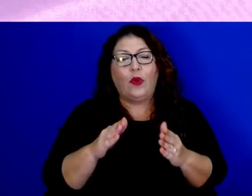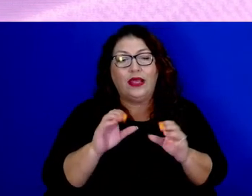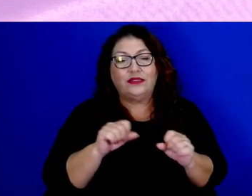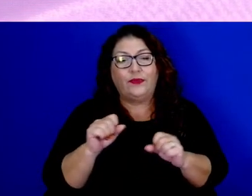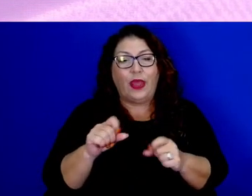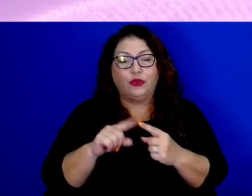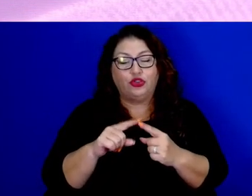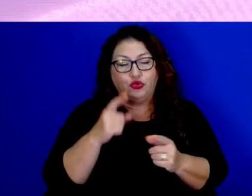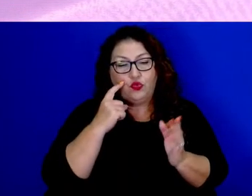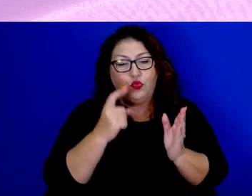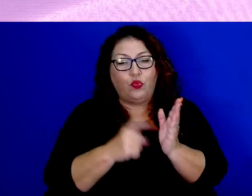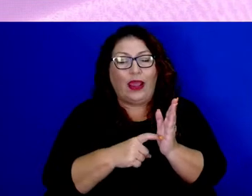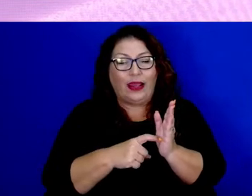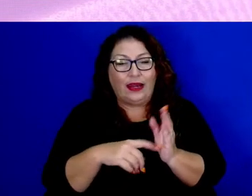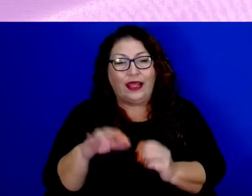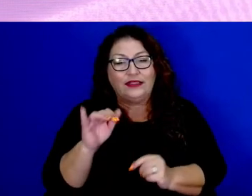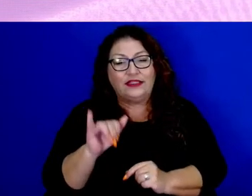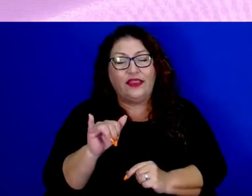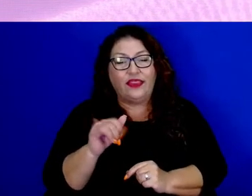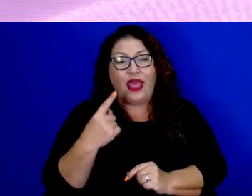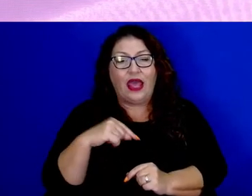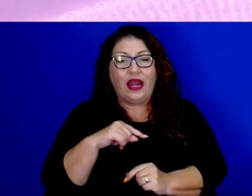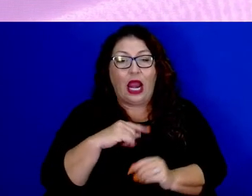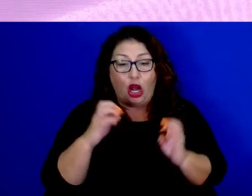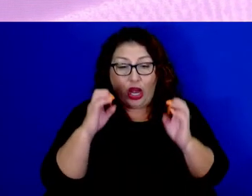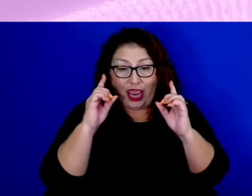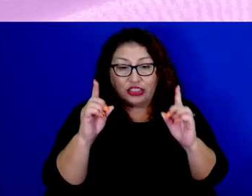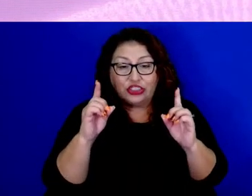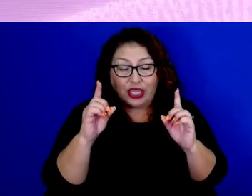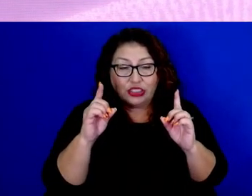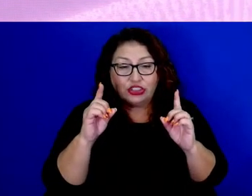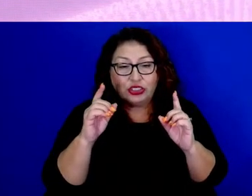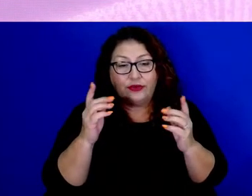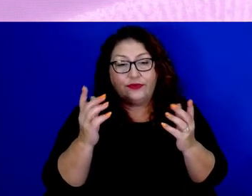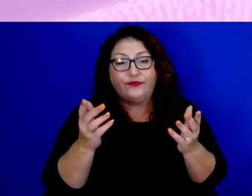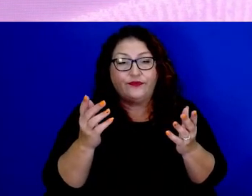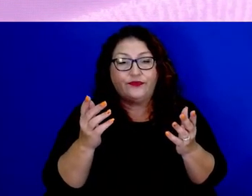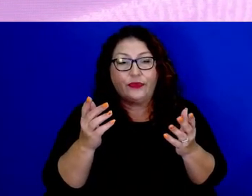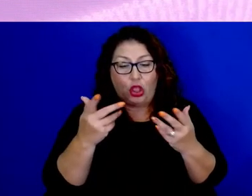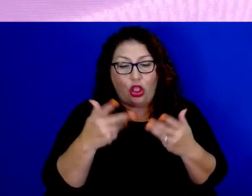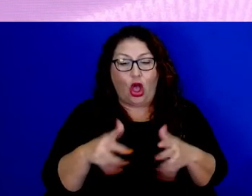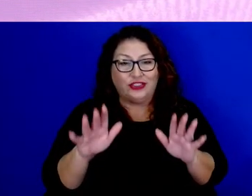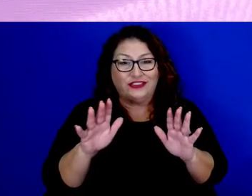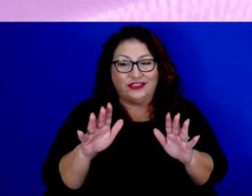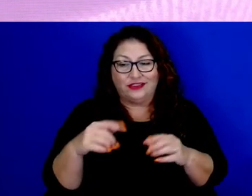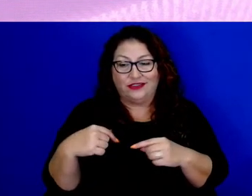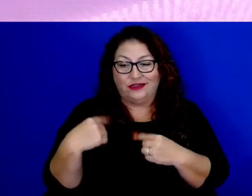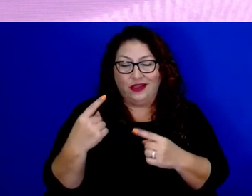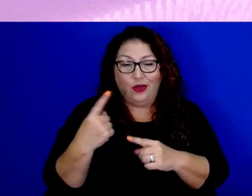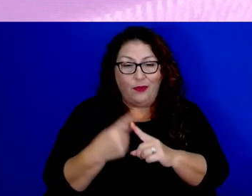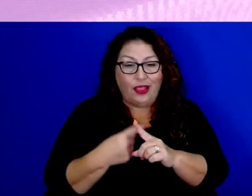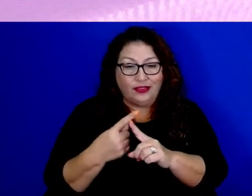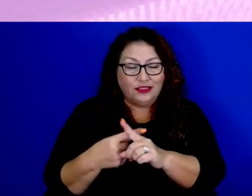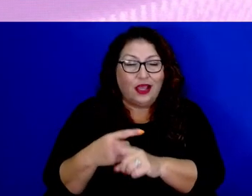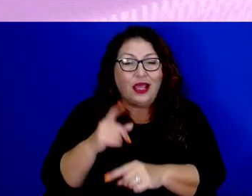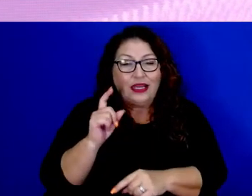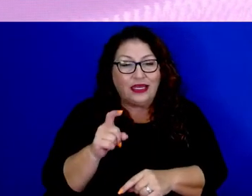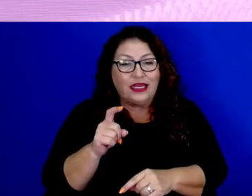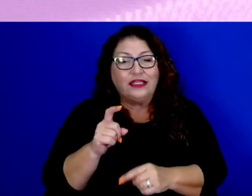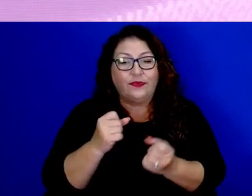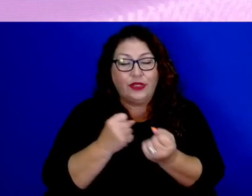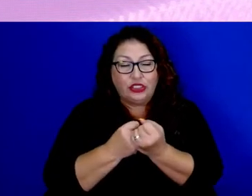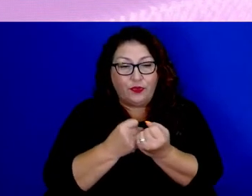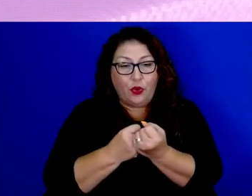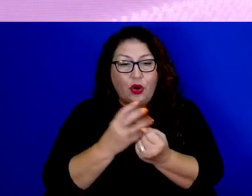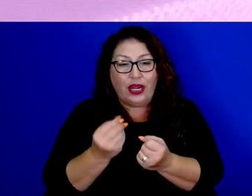that our educational losses over the past months need to be supported and regained going